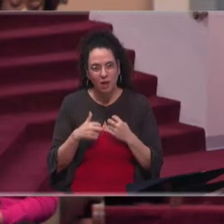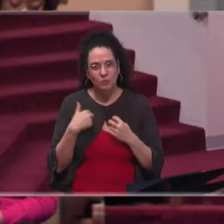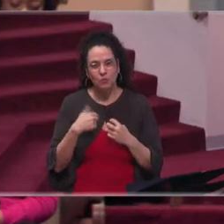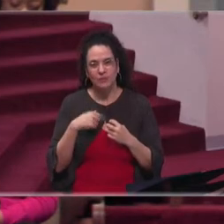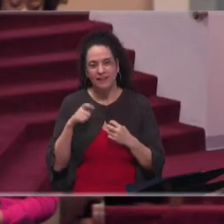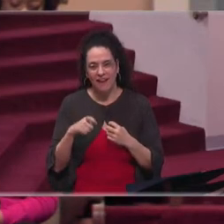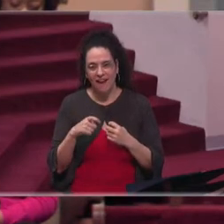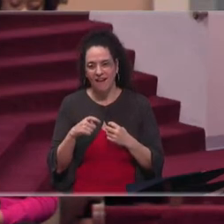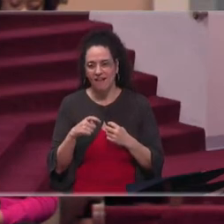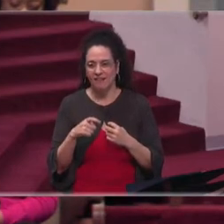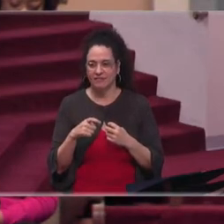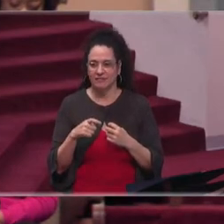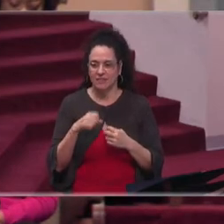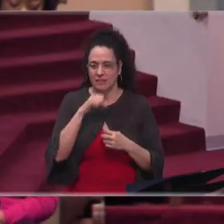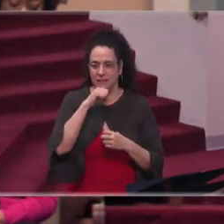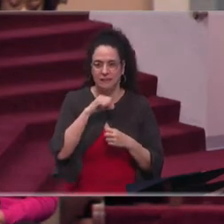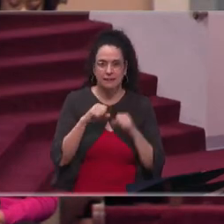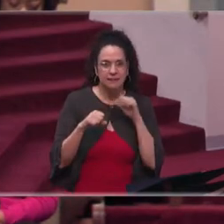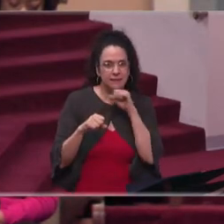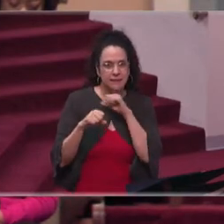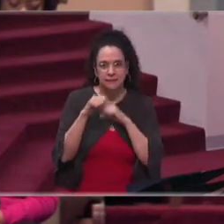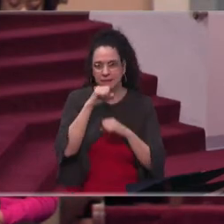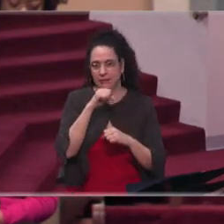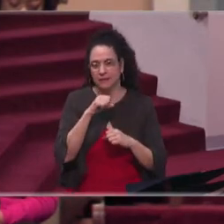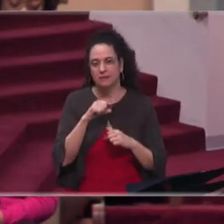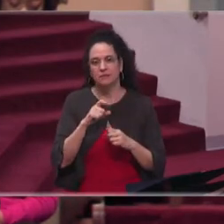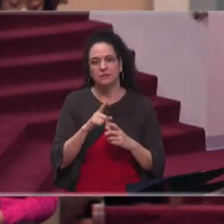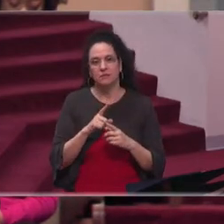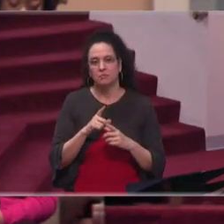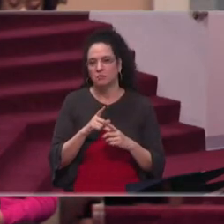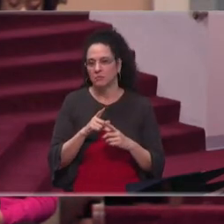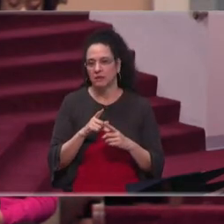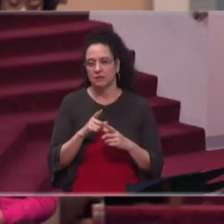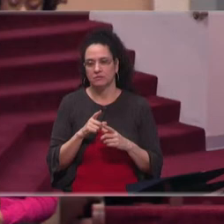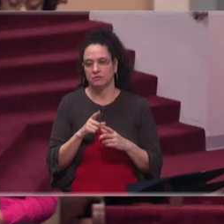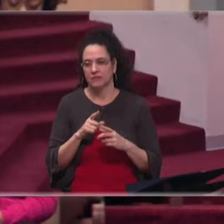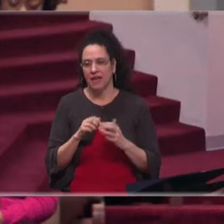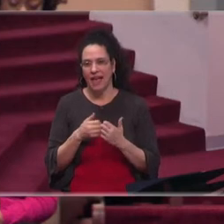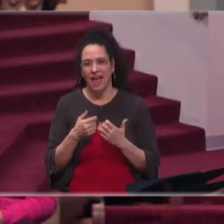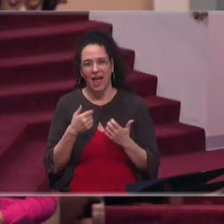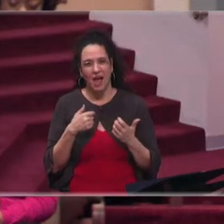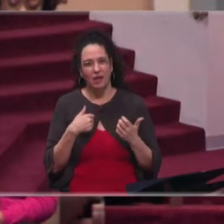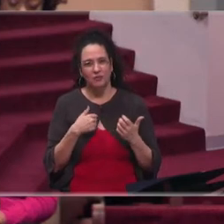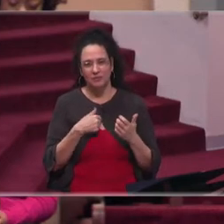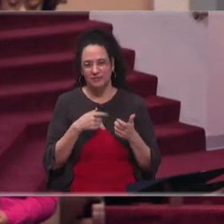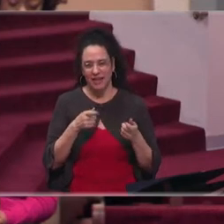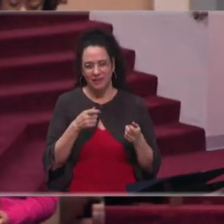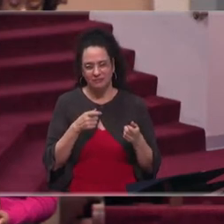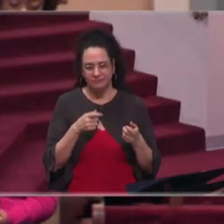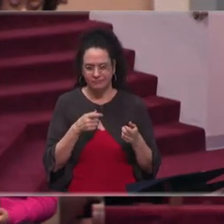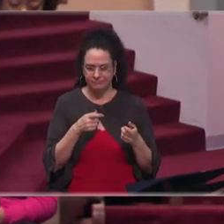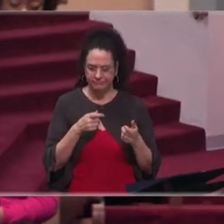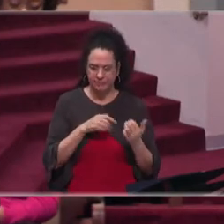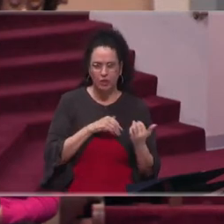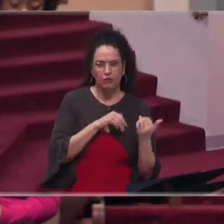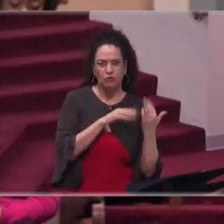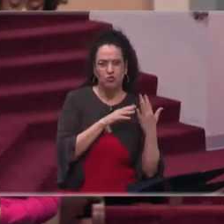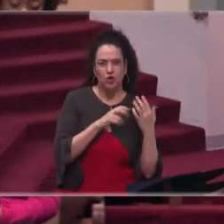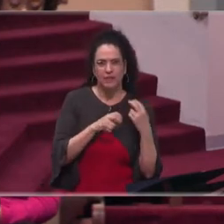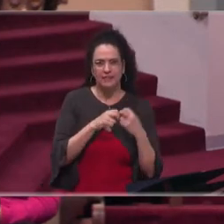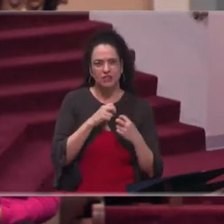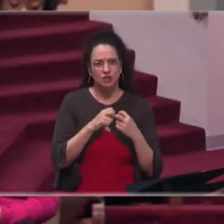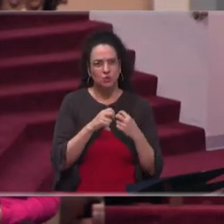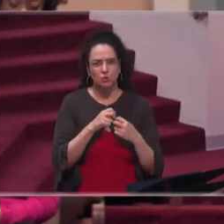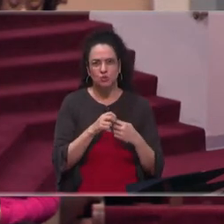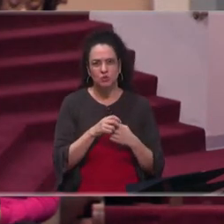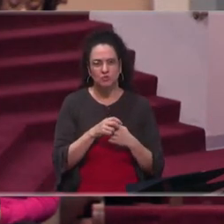the issue that we confront, but it's how we deal with the issue that we're confronted with. You know,